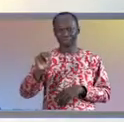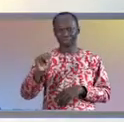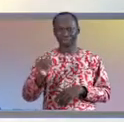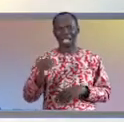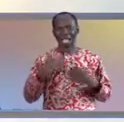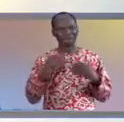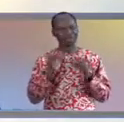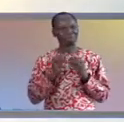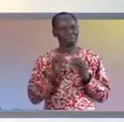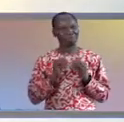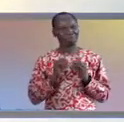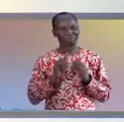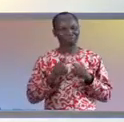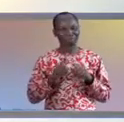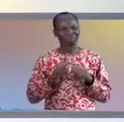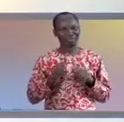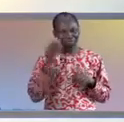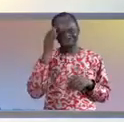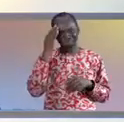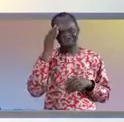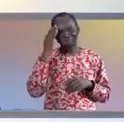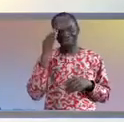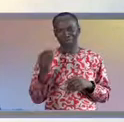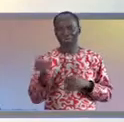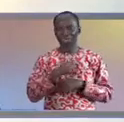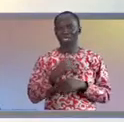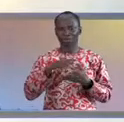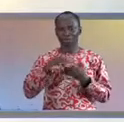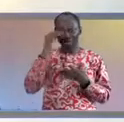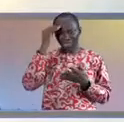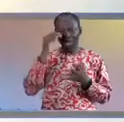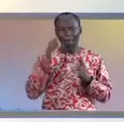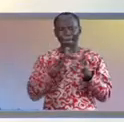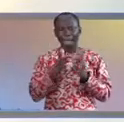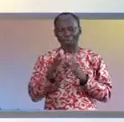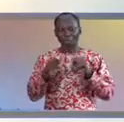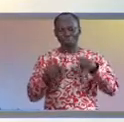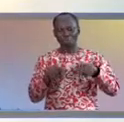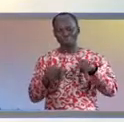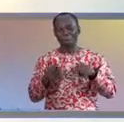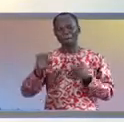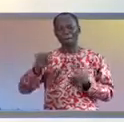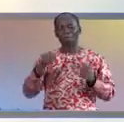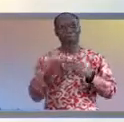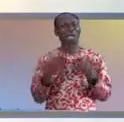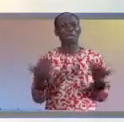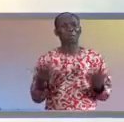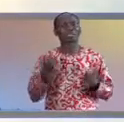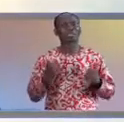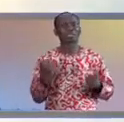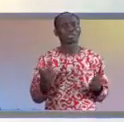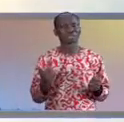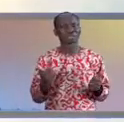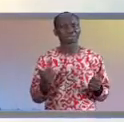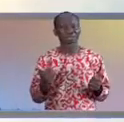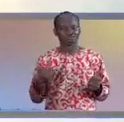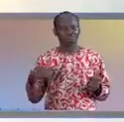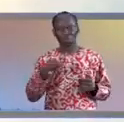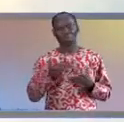person is taking steps to enter into eternal life, even while the person